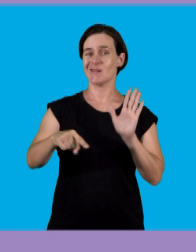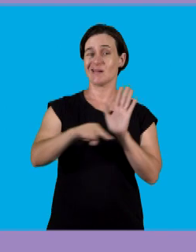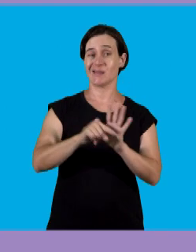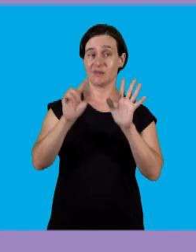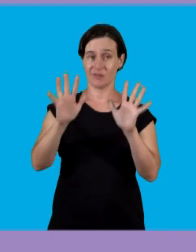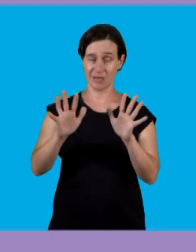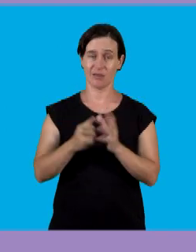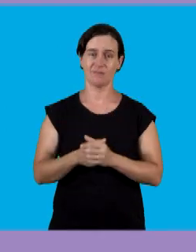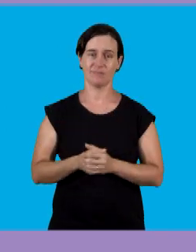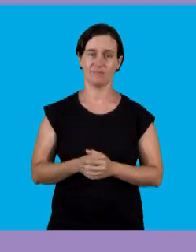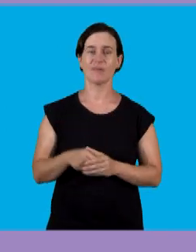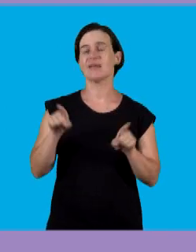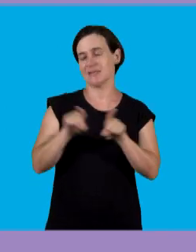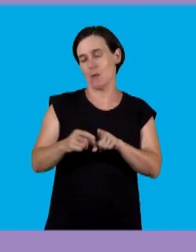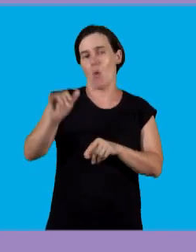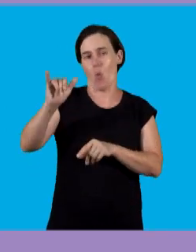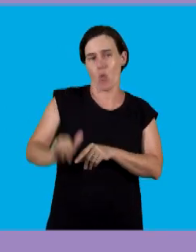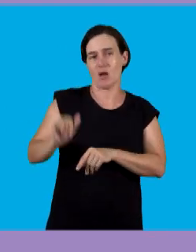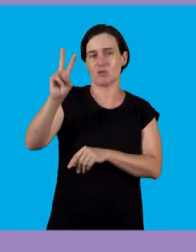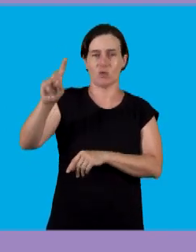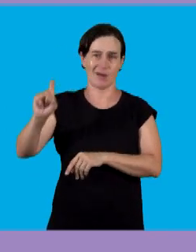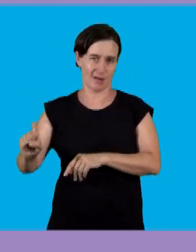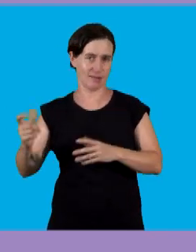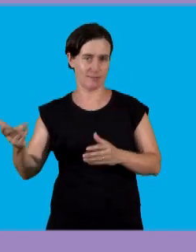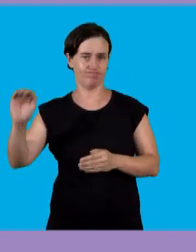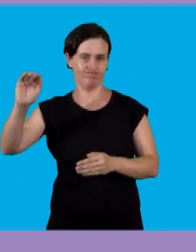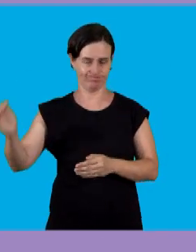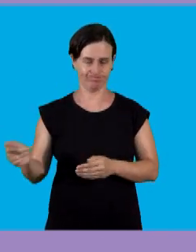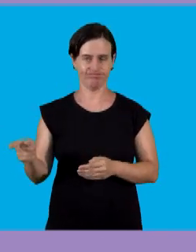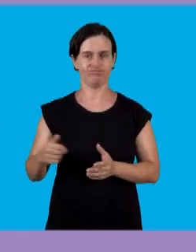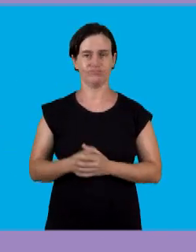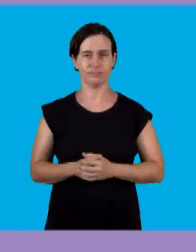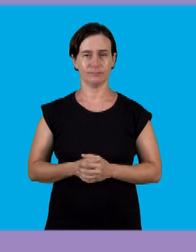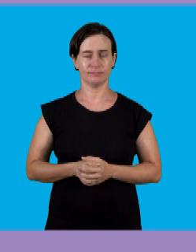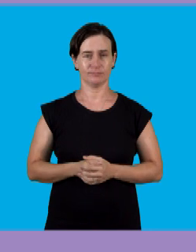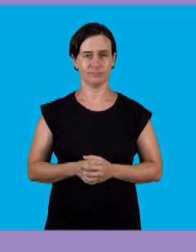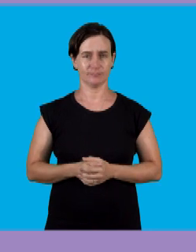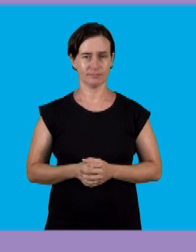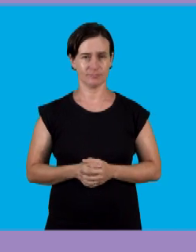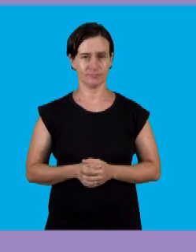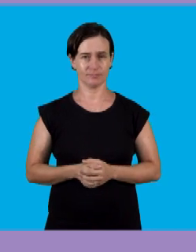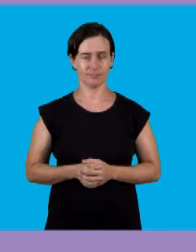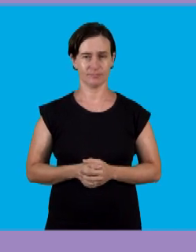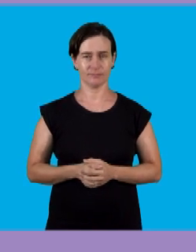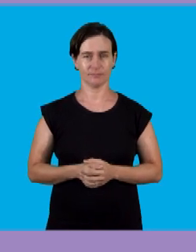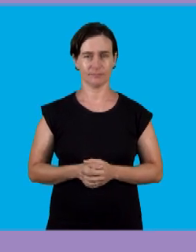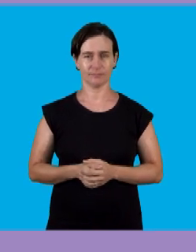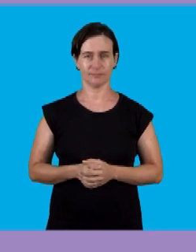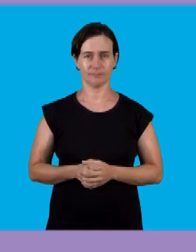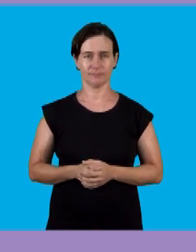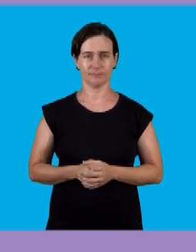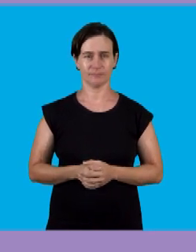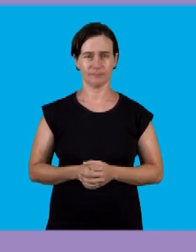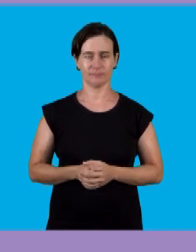-10. And again, we have the variables of y squared and an x. Now,